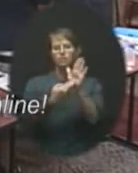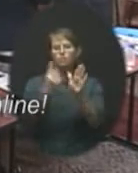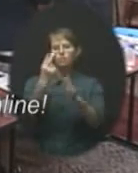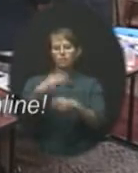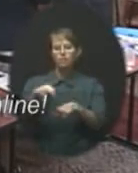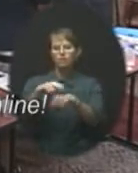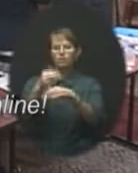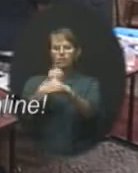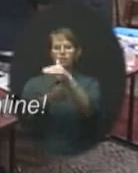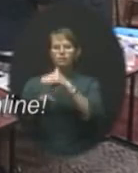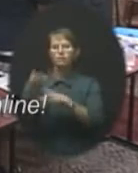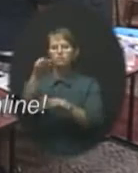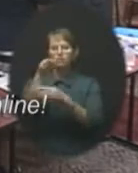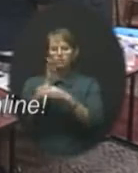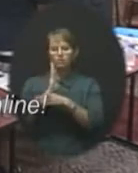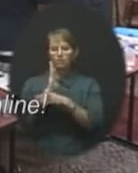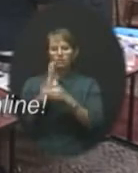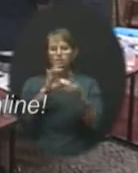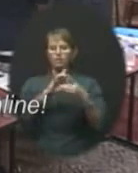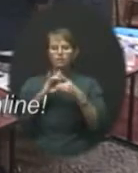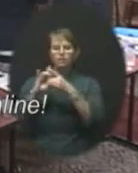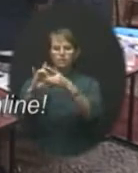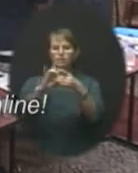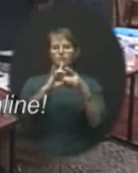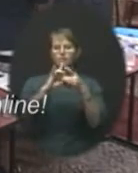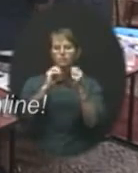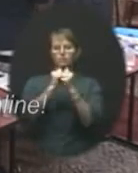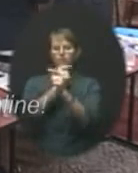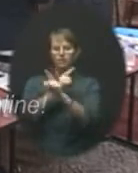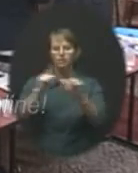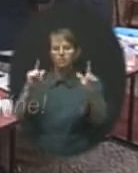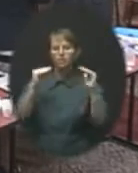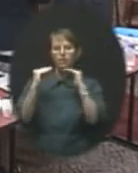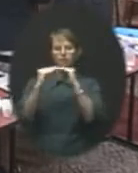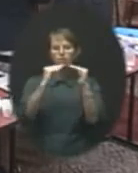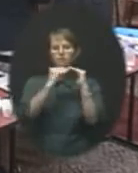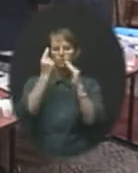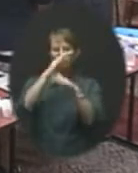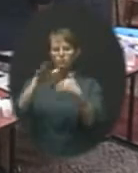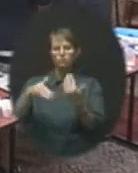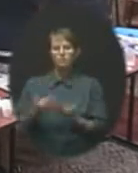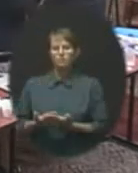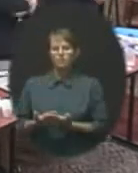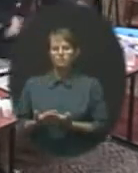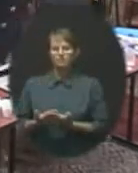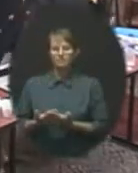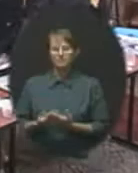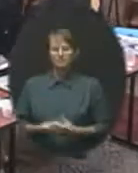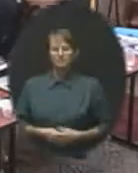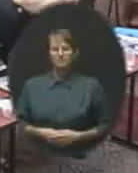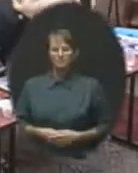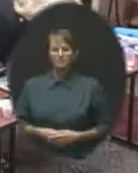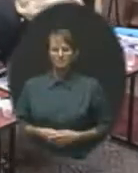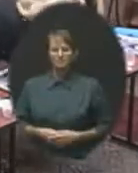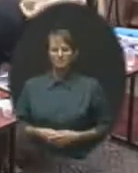one nation, under God, indivisible, with liberty and justice for all.